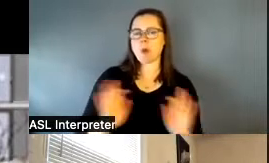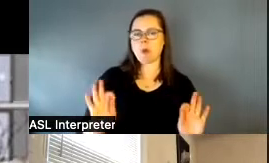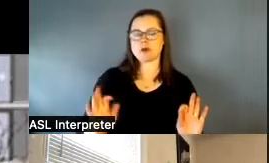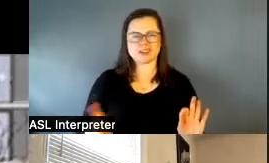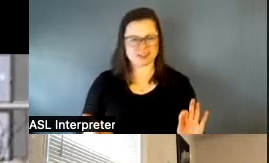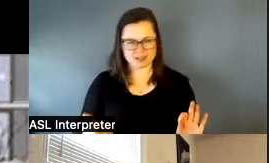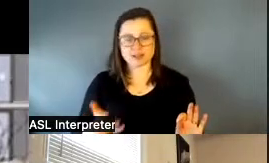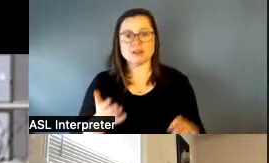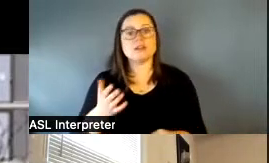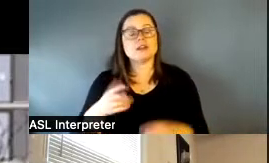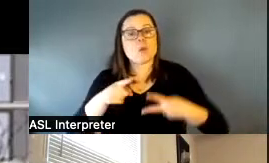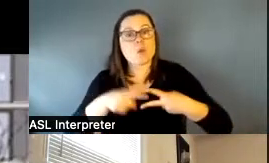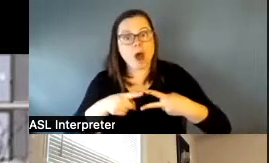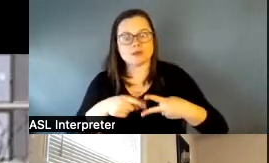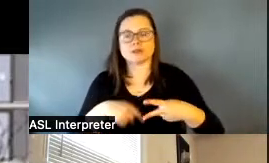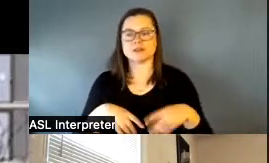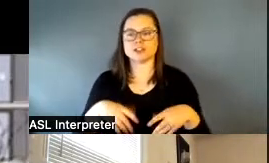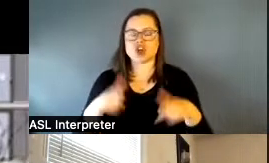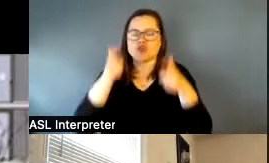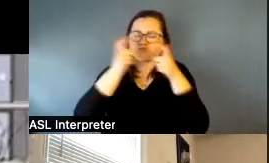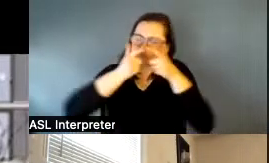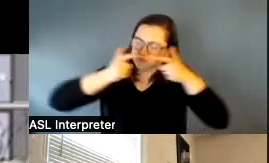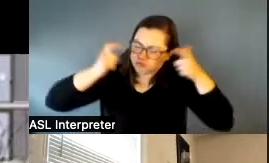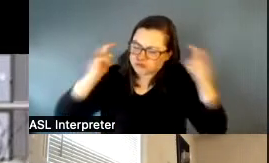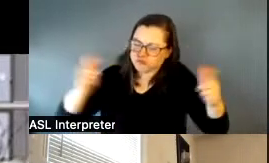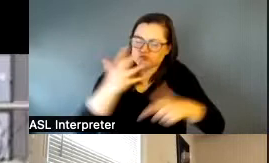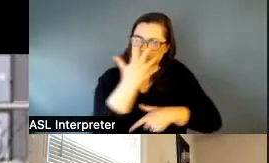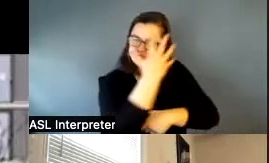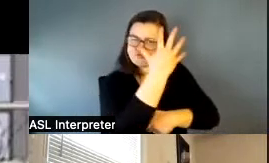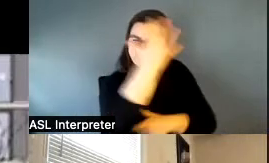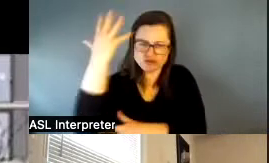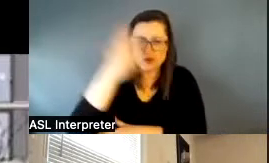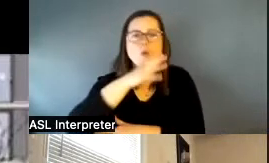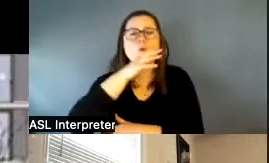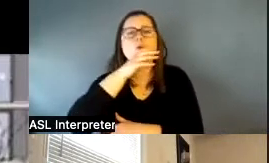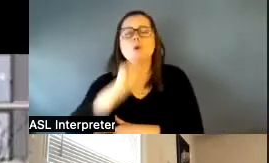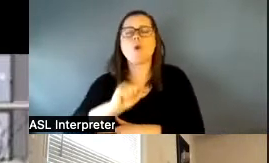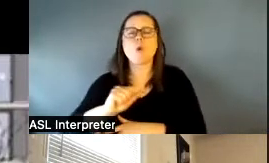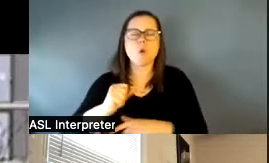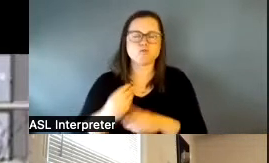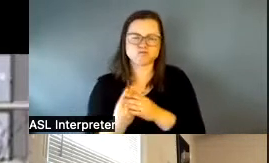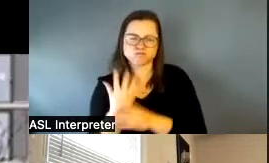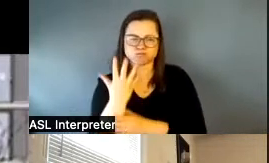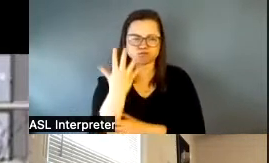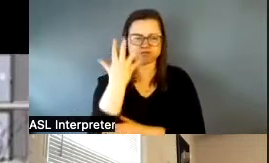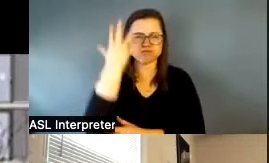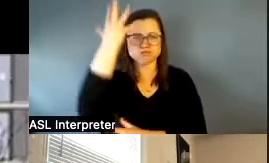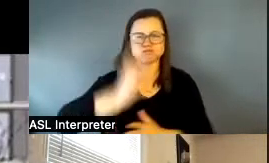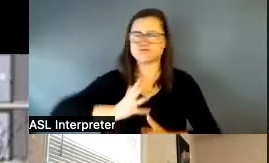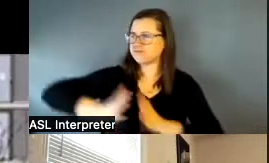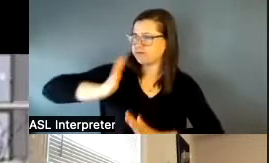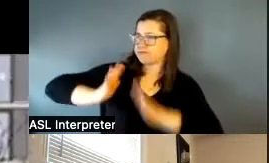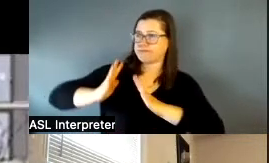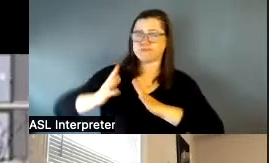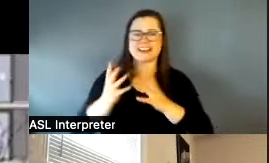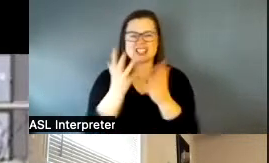there was these gigantic old growth trees and they filled the entire landscape. And it was